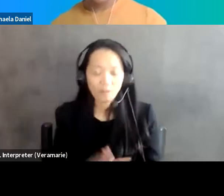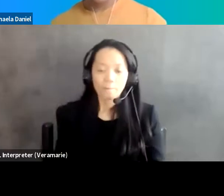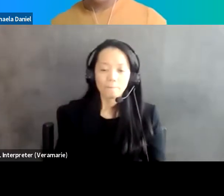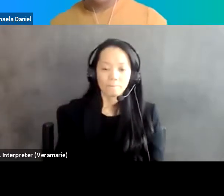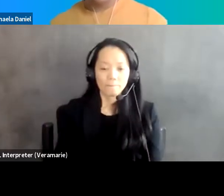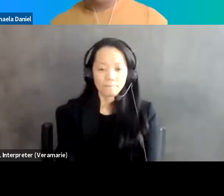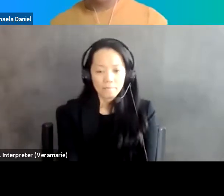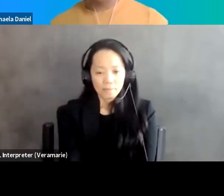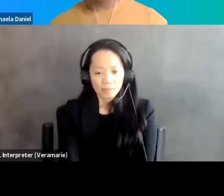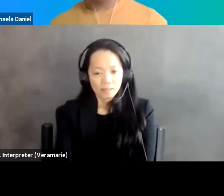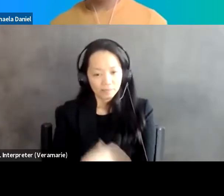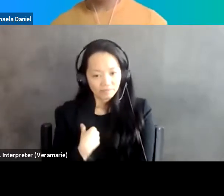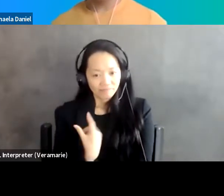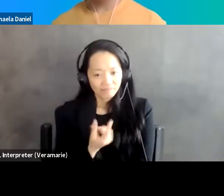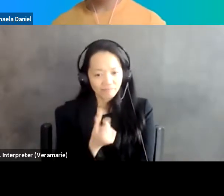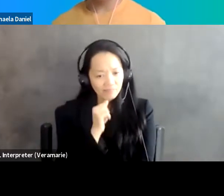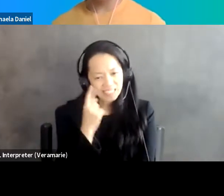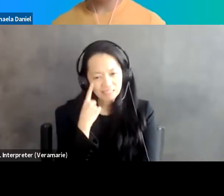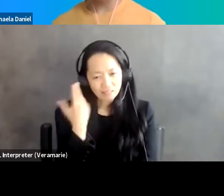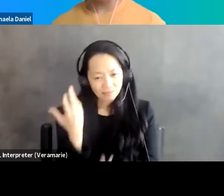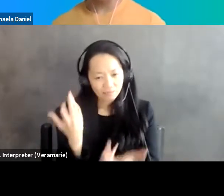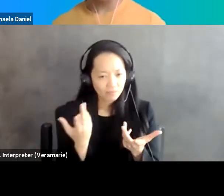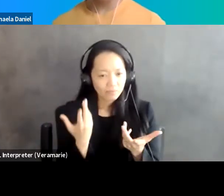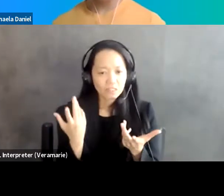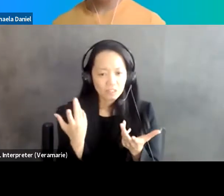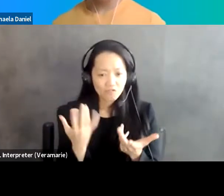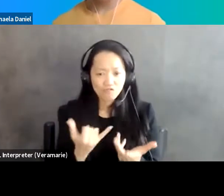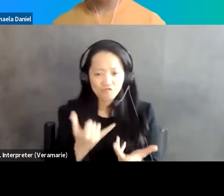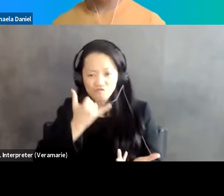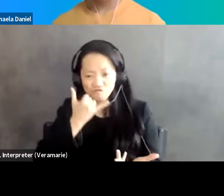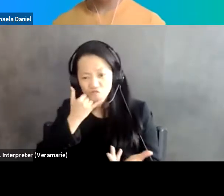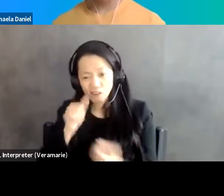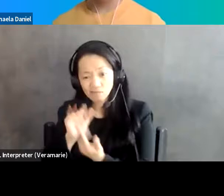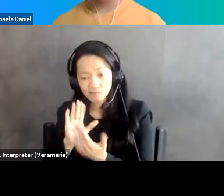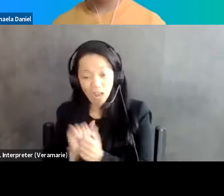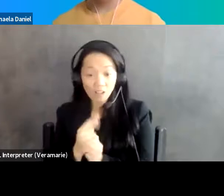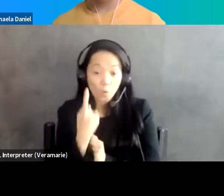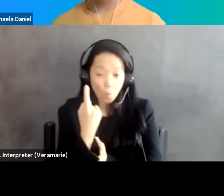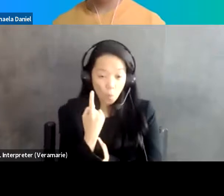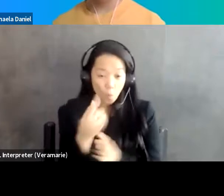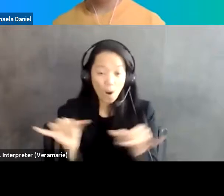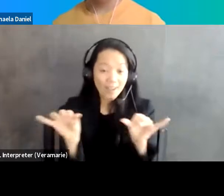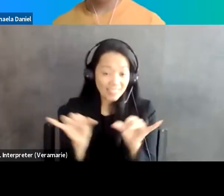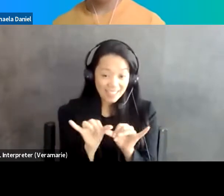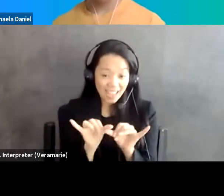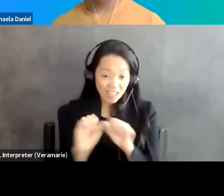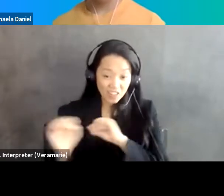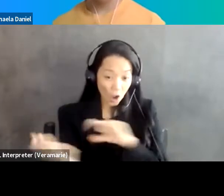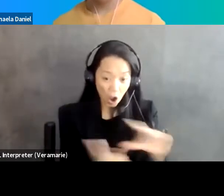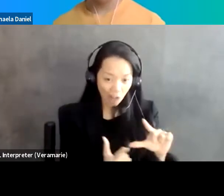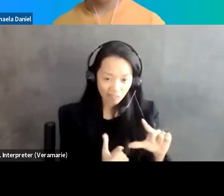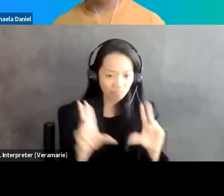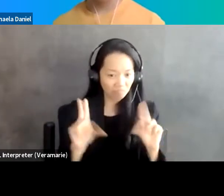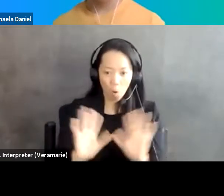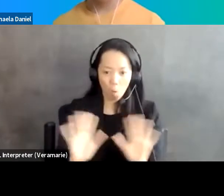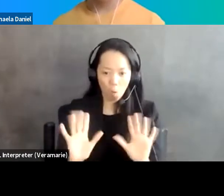I don't think there's necessarily, I think there's wrong ways to do it. I don't think there's one size fits all for what the right way is to make